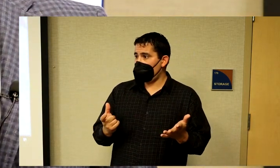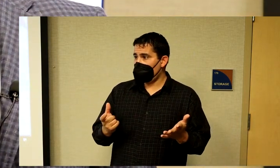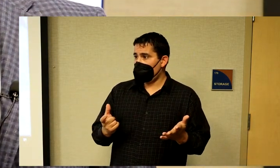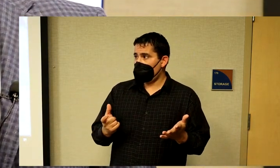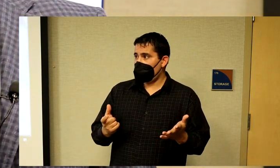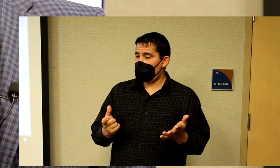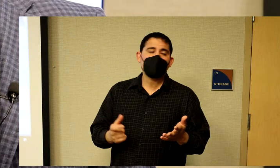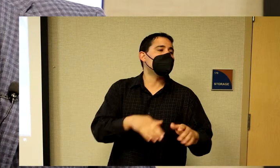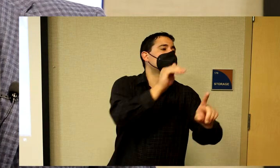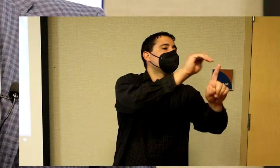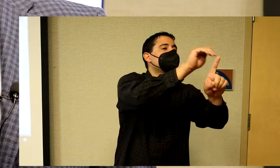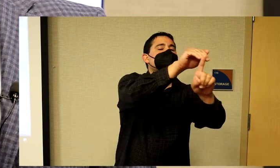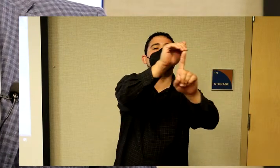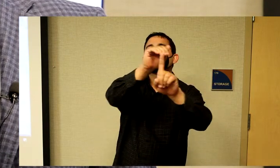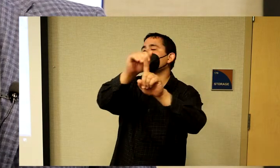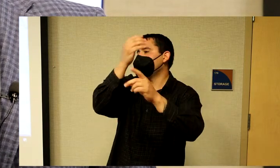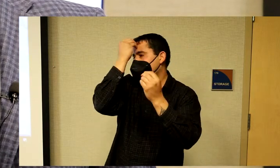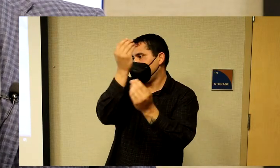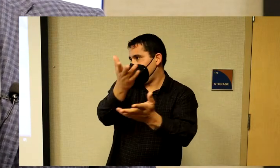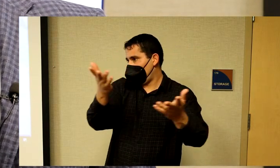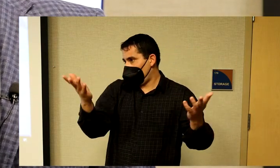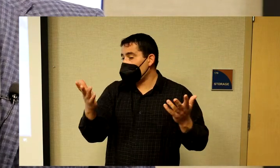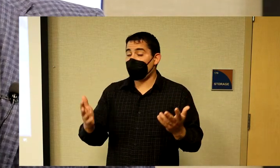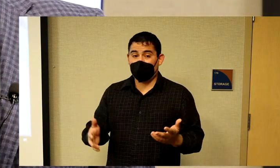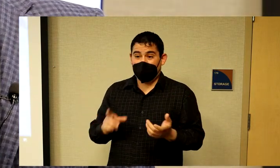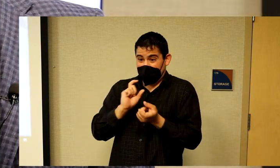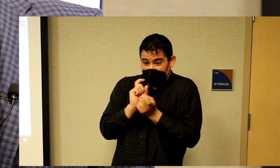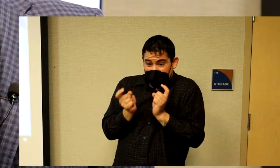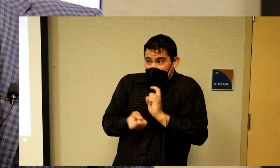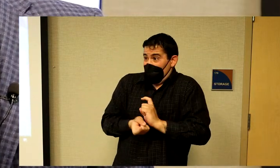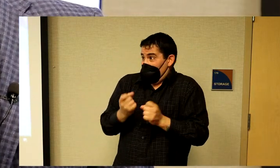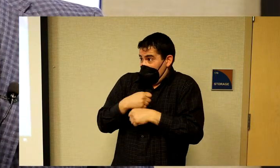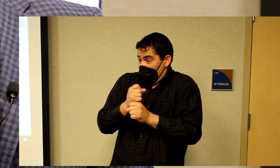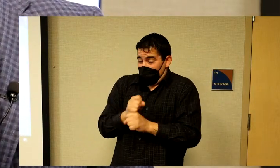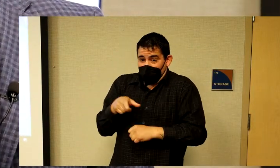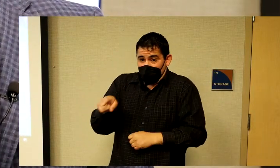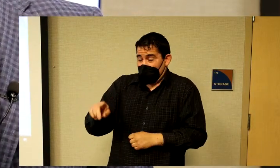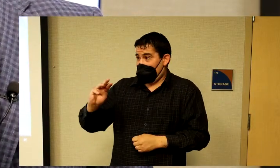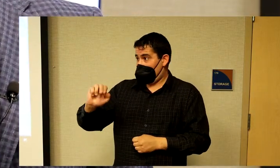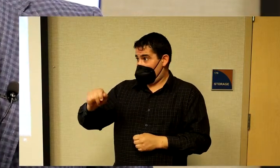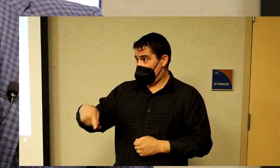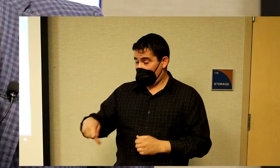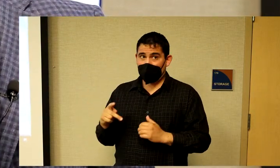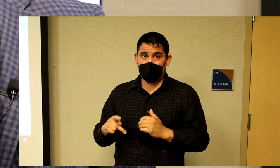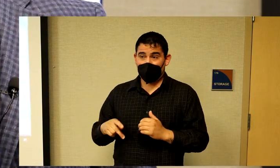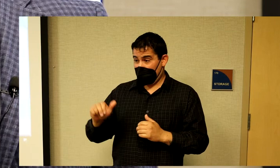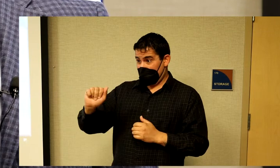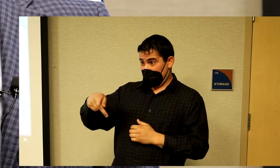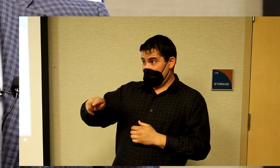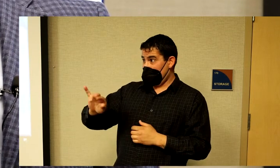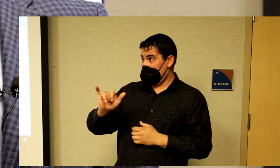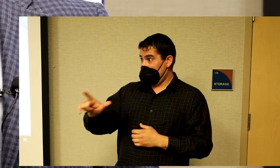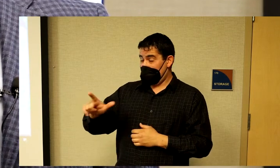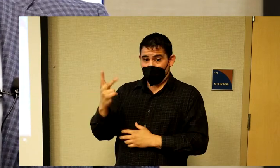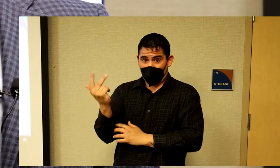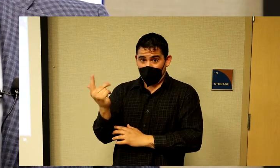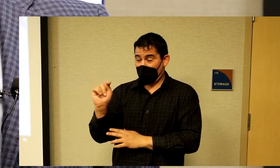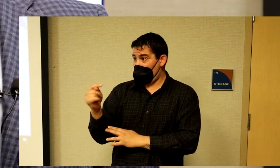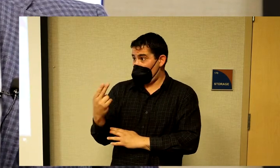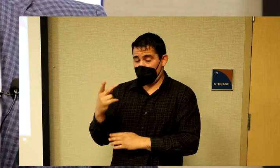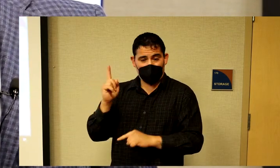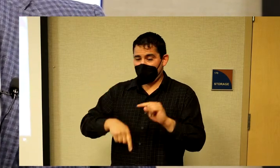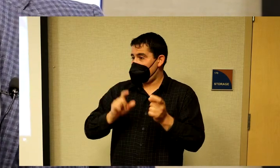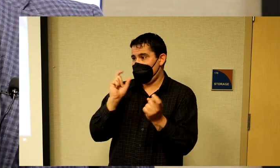I guess no changes to any maps can be made at the April 13 meeting, right? So other than